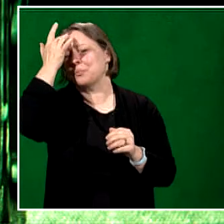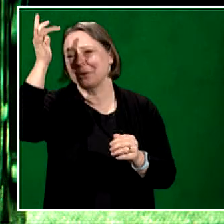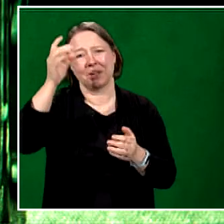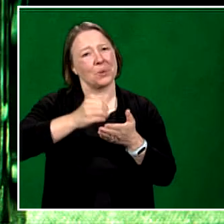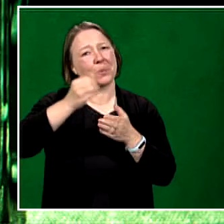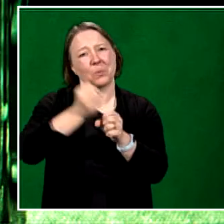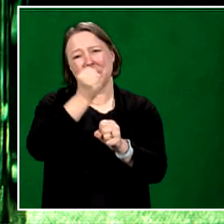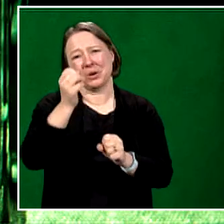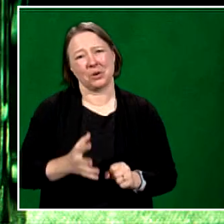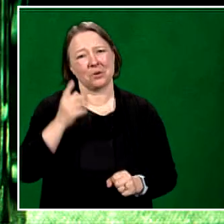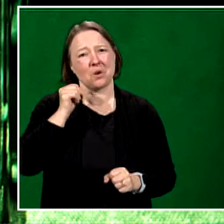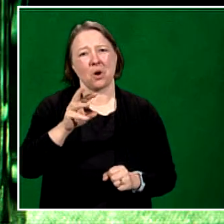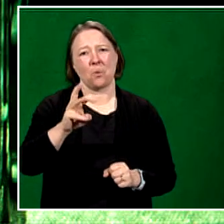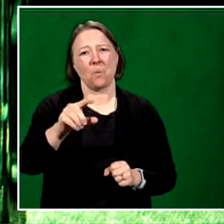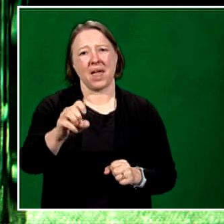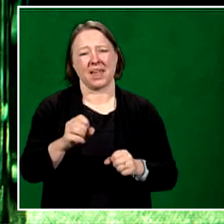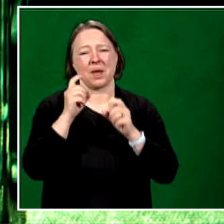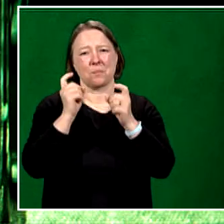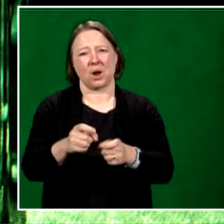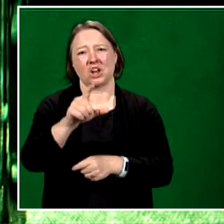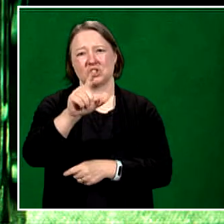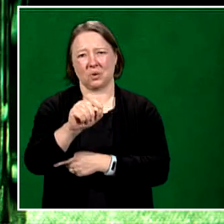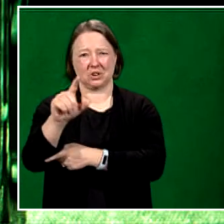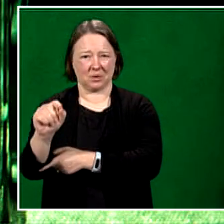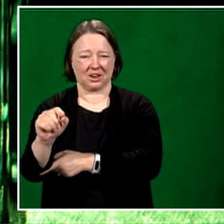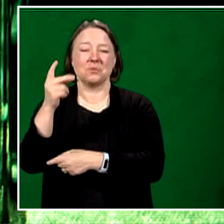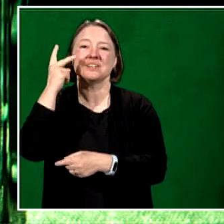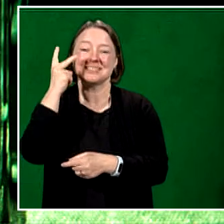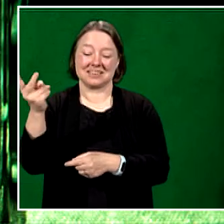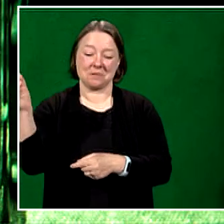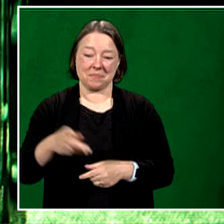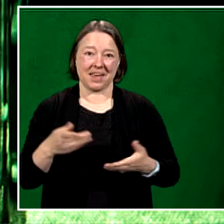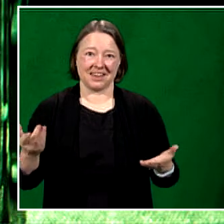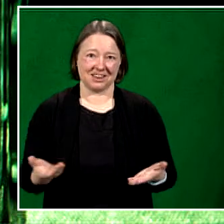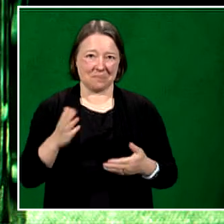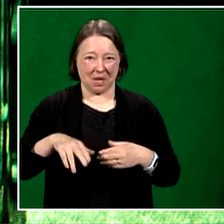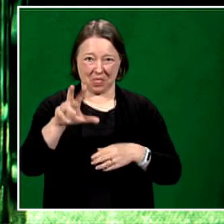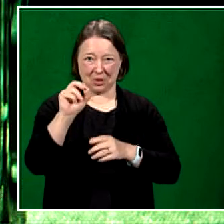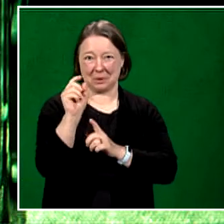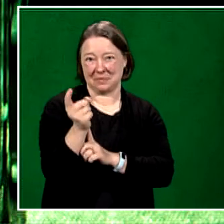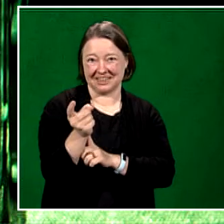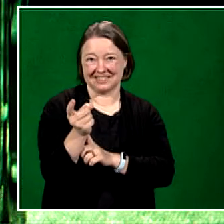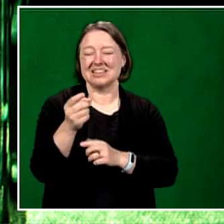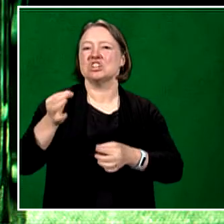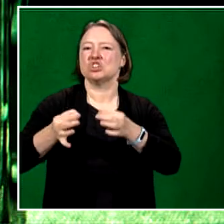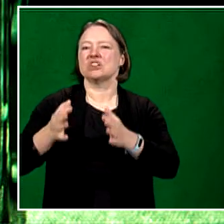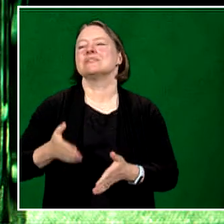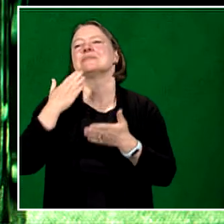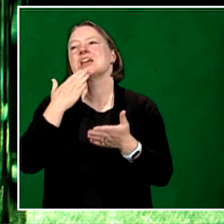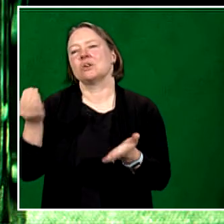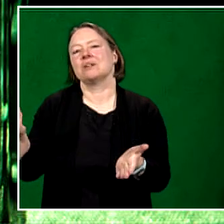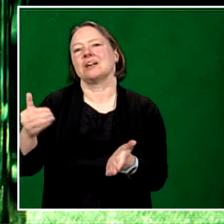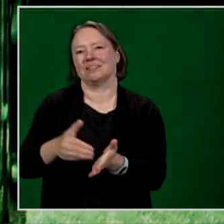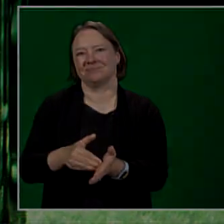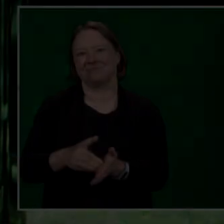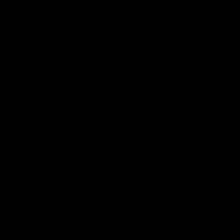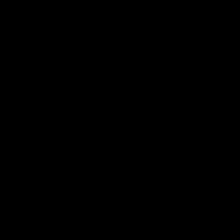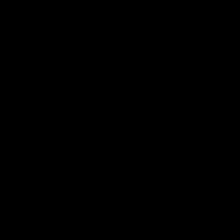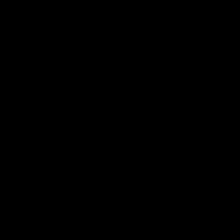winners of Wege Prize 2020. We'll see you back here in about 30 minutes. Judges, thanks again. Bye, everybody.